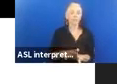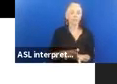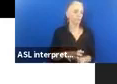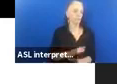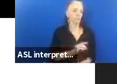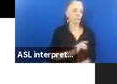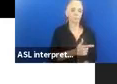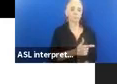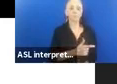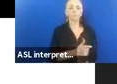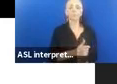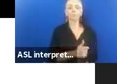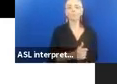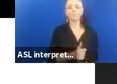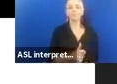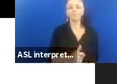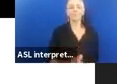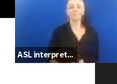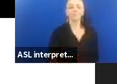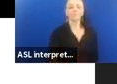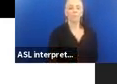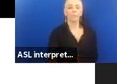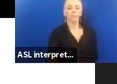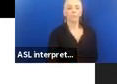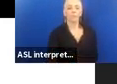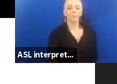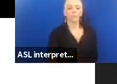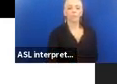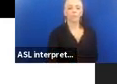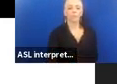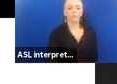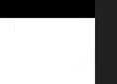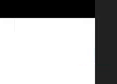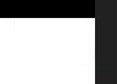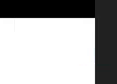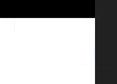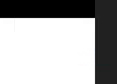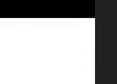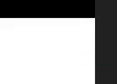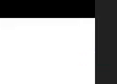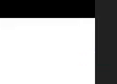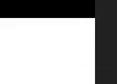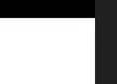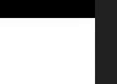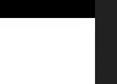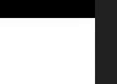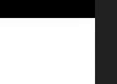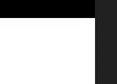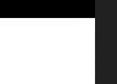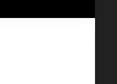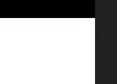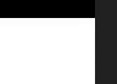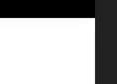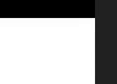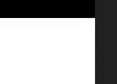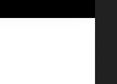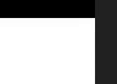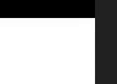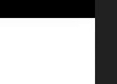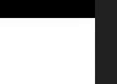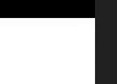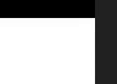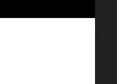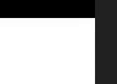So then we have the deployment of this capital to bring about immense habitat destruction.